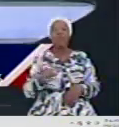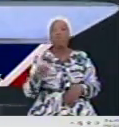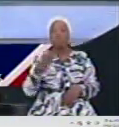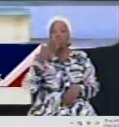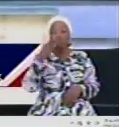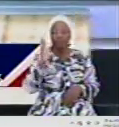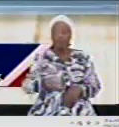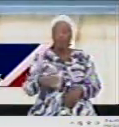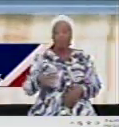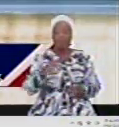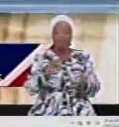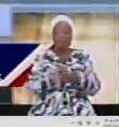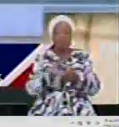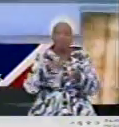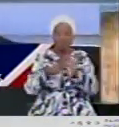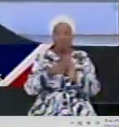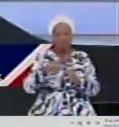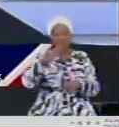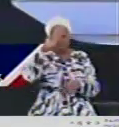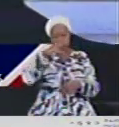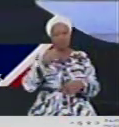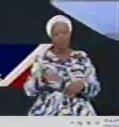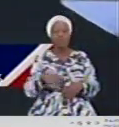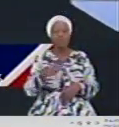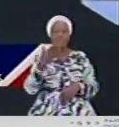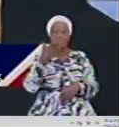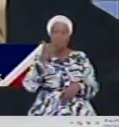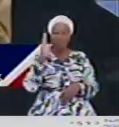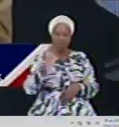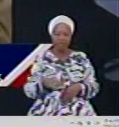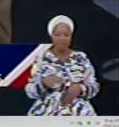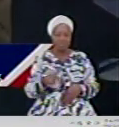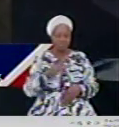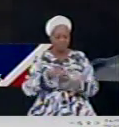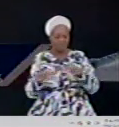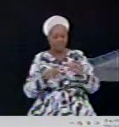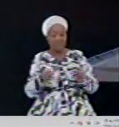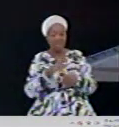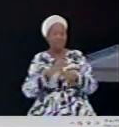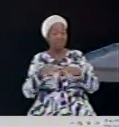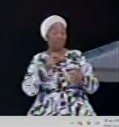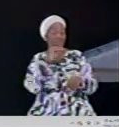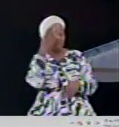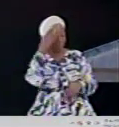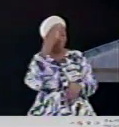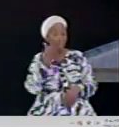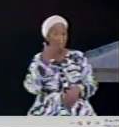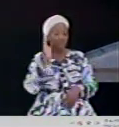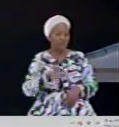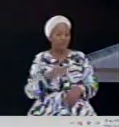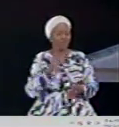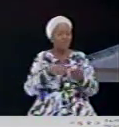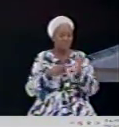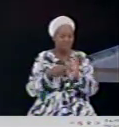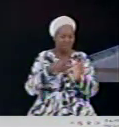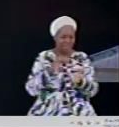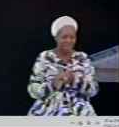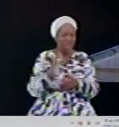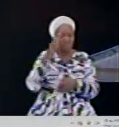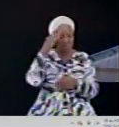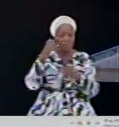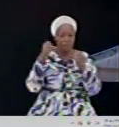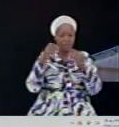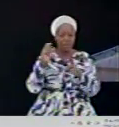evil. You'd even act as if you don't know evil. What does that mean? We know many words in the